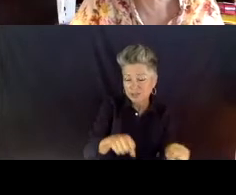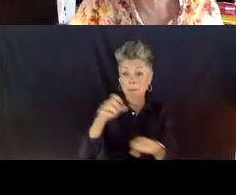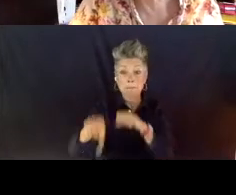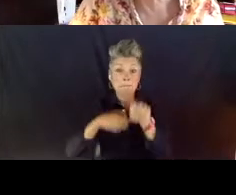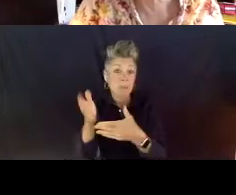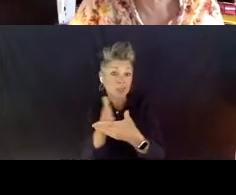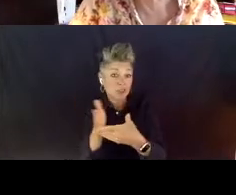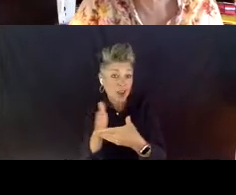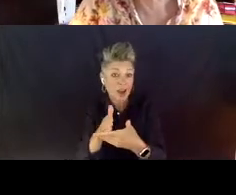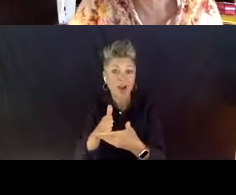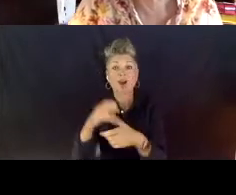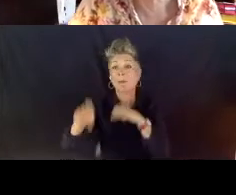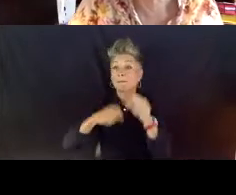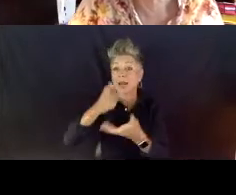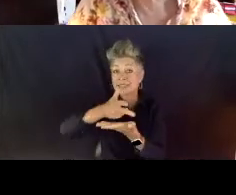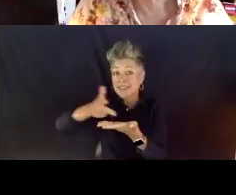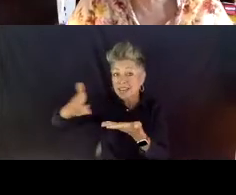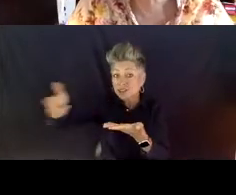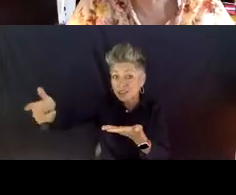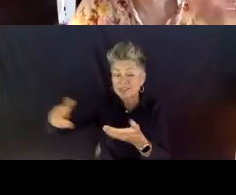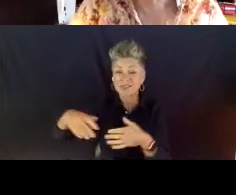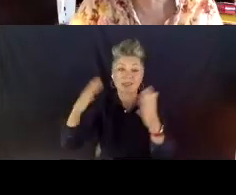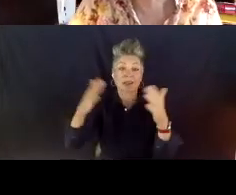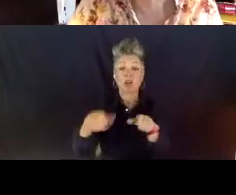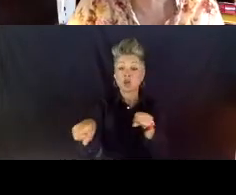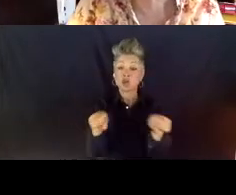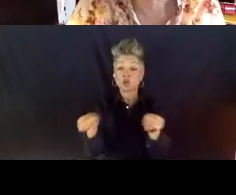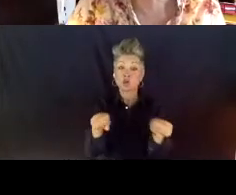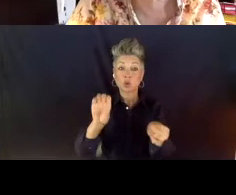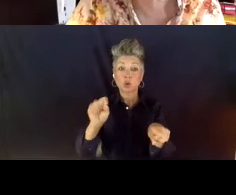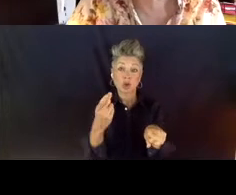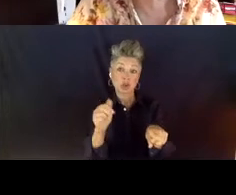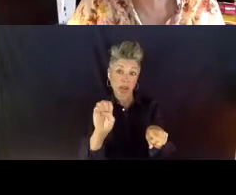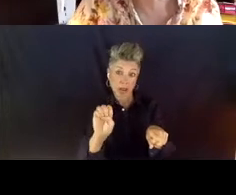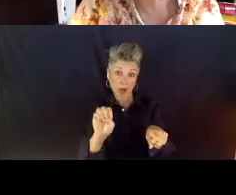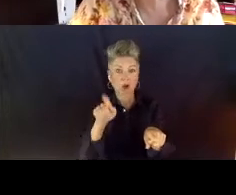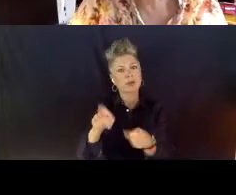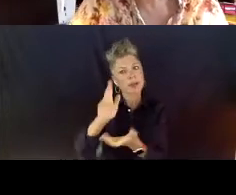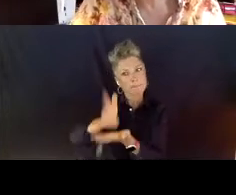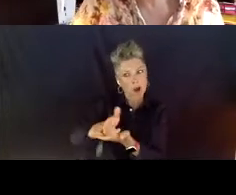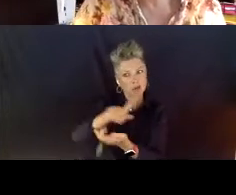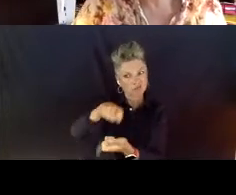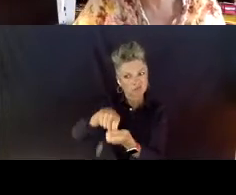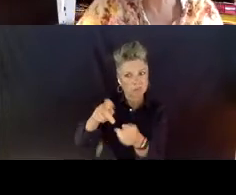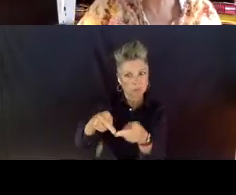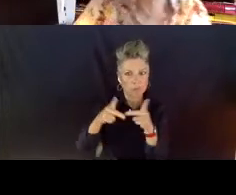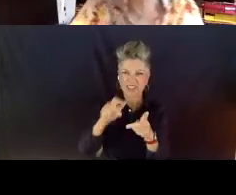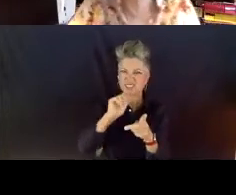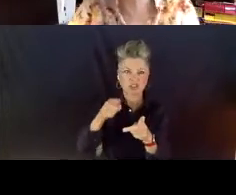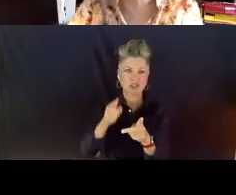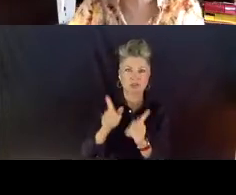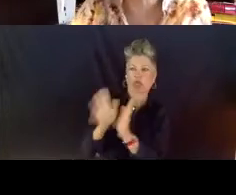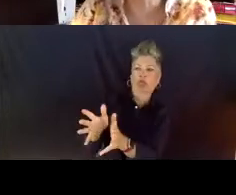stations, scooter share, where the scooters are parked in particular places and not, thrown in the middle